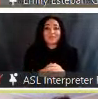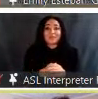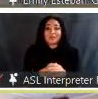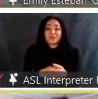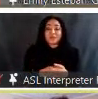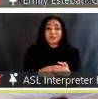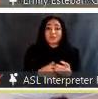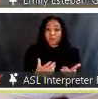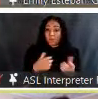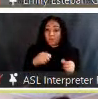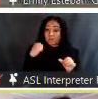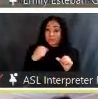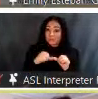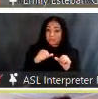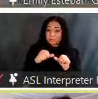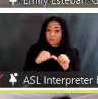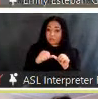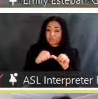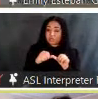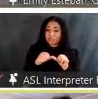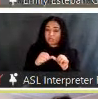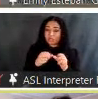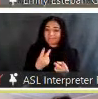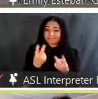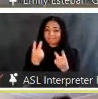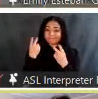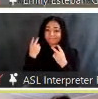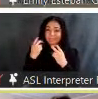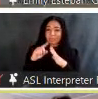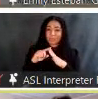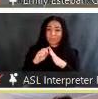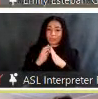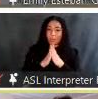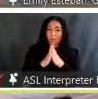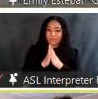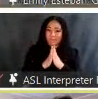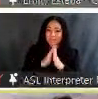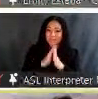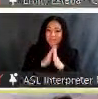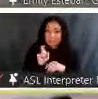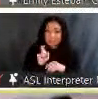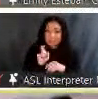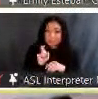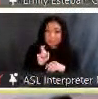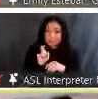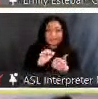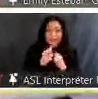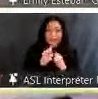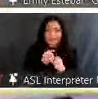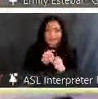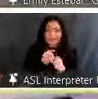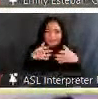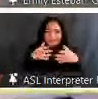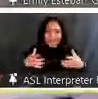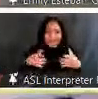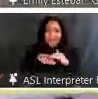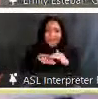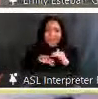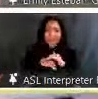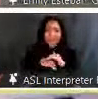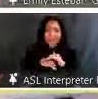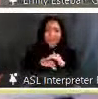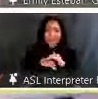just remember and recall the motivating question for the work group, which is how to expand access to high